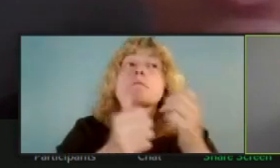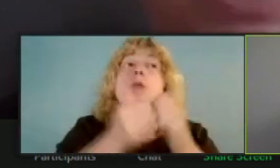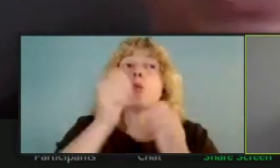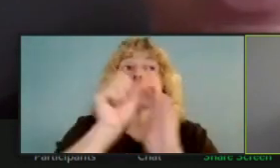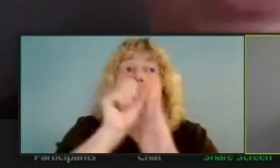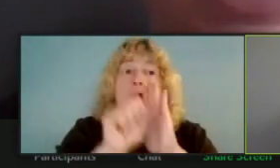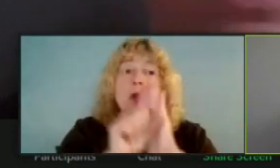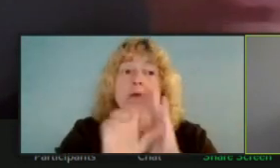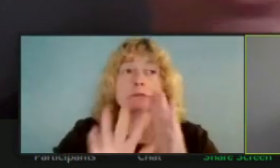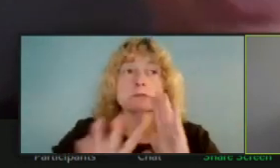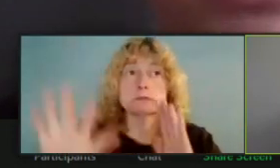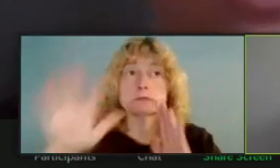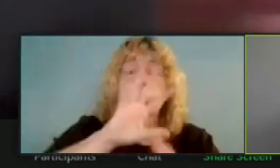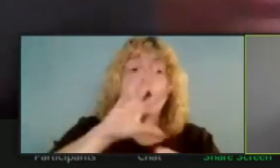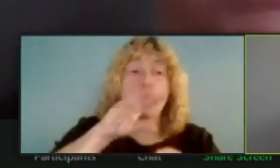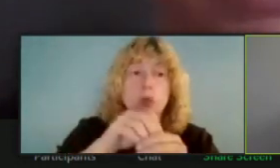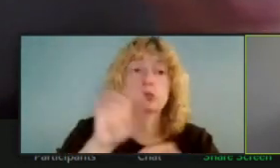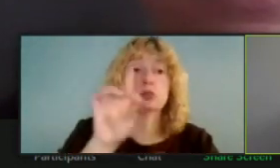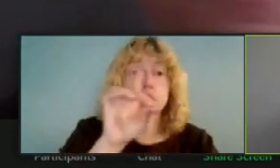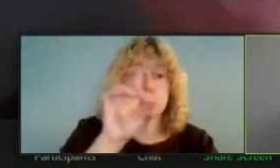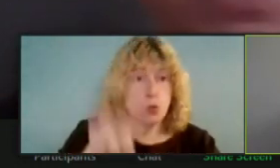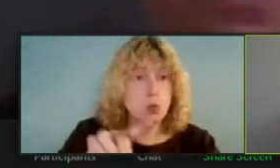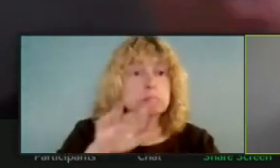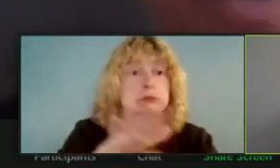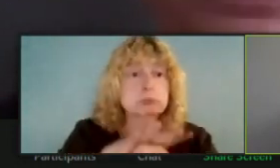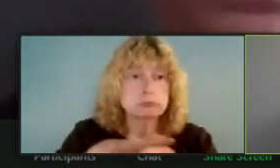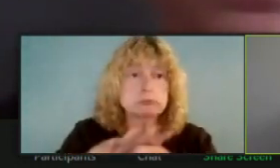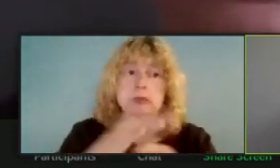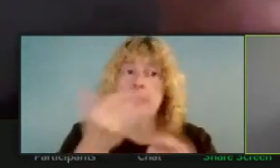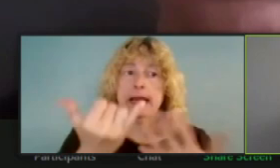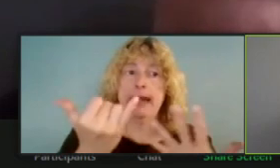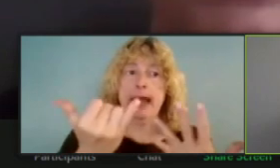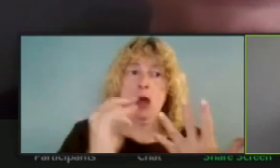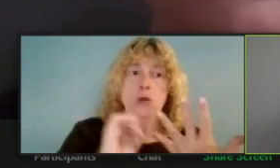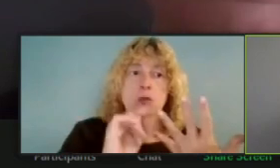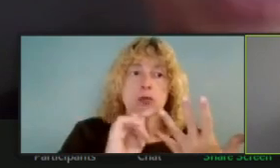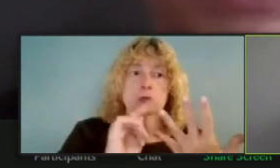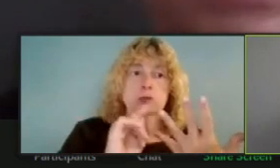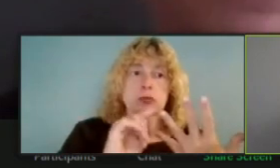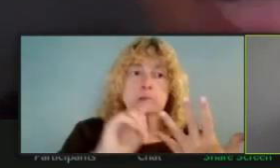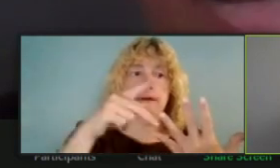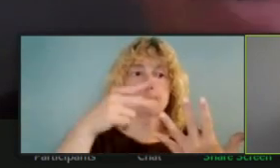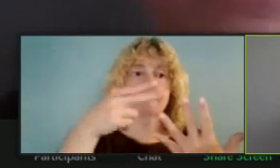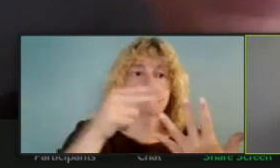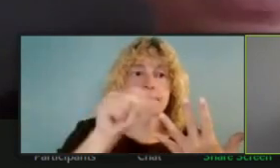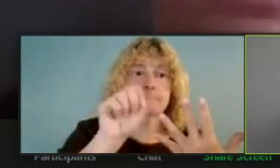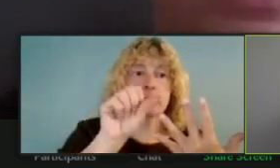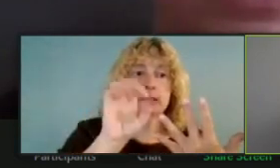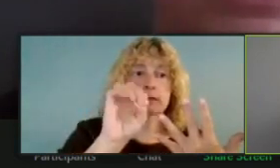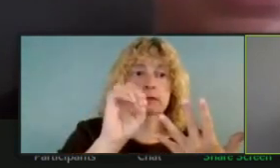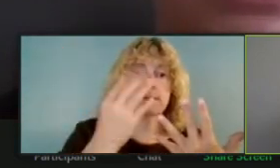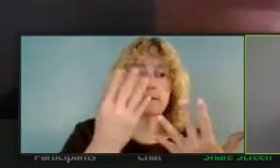Metro Detroit area, is currently in phase 4. In phase 5,